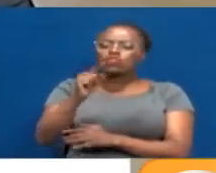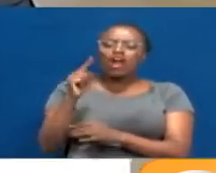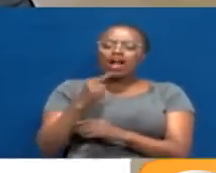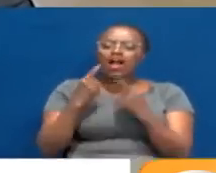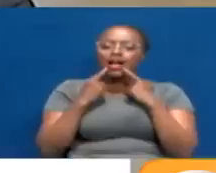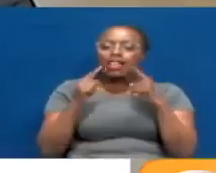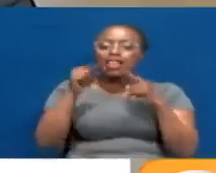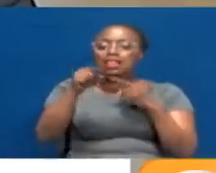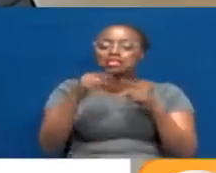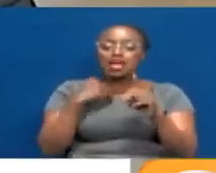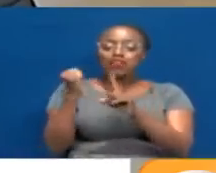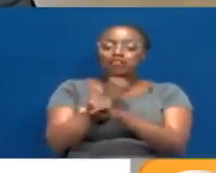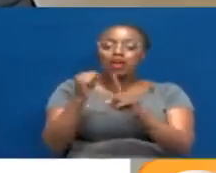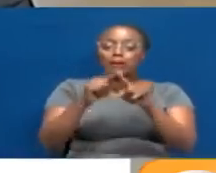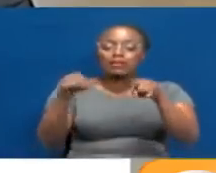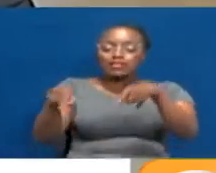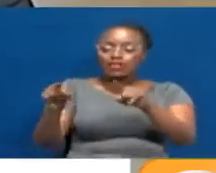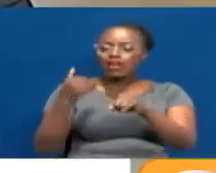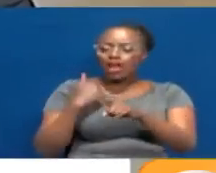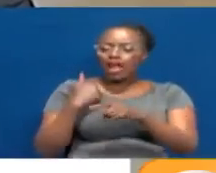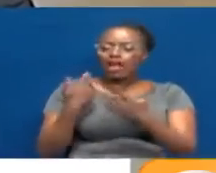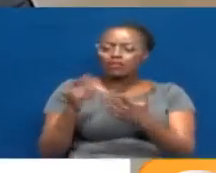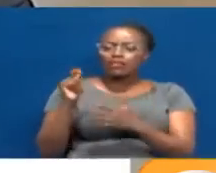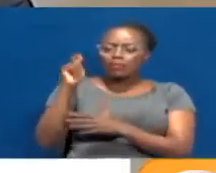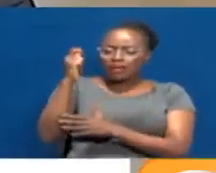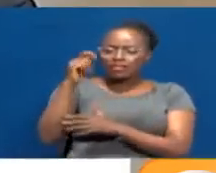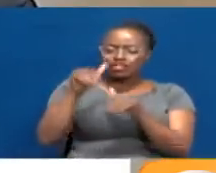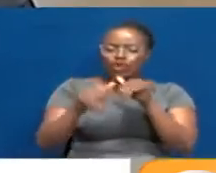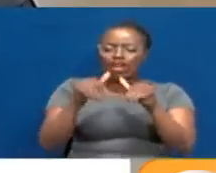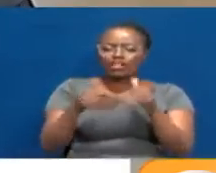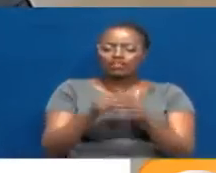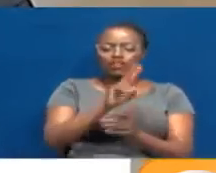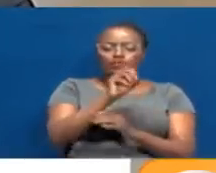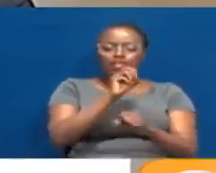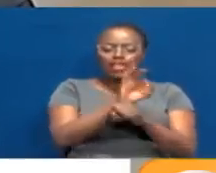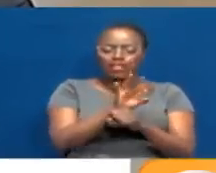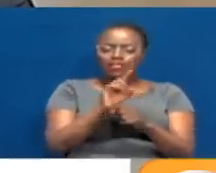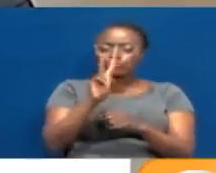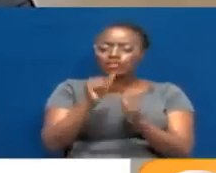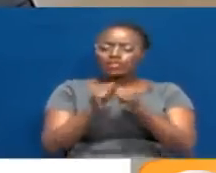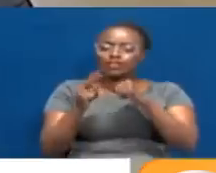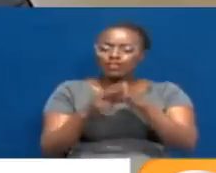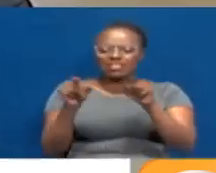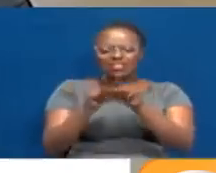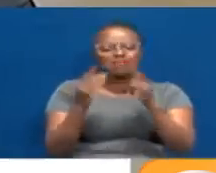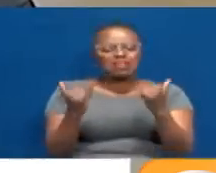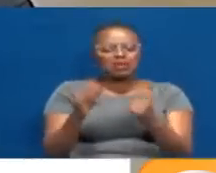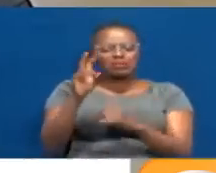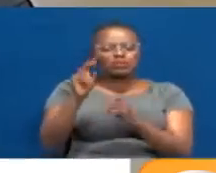hotspots. Yet, they have been at the heart of presidential elections in 2013, 2017, and even